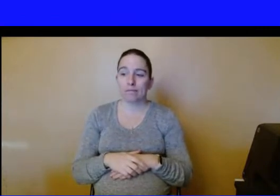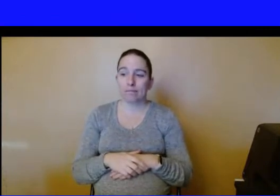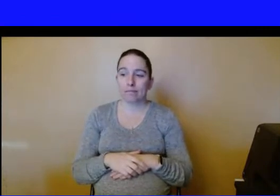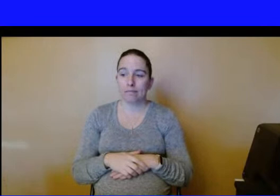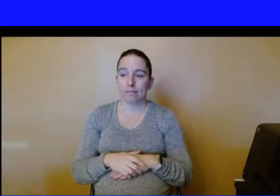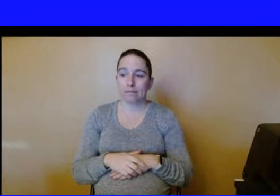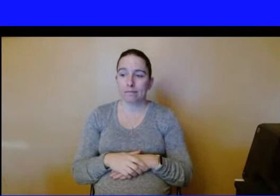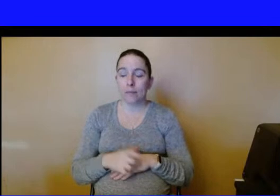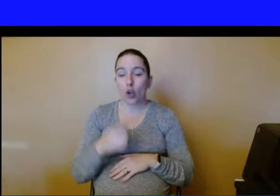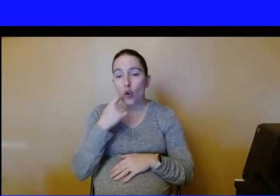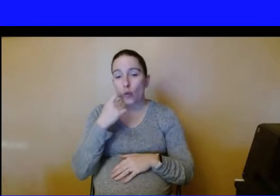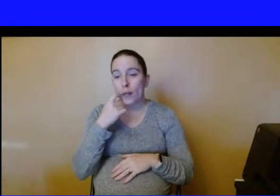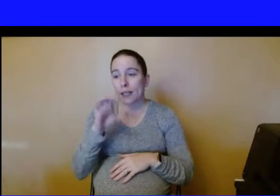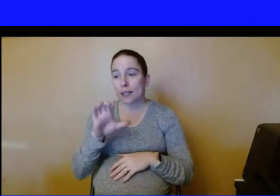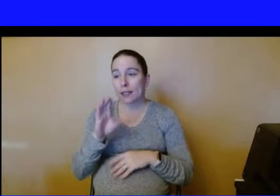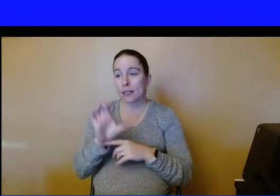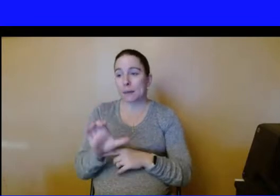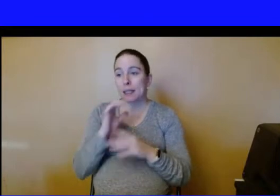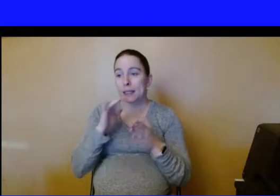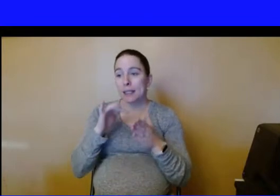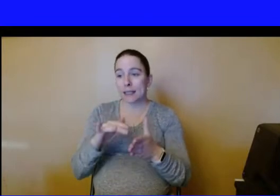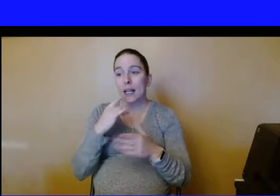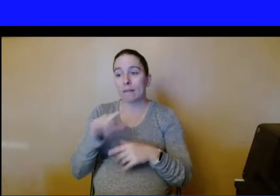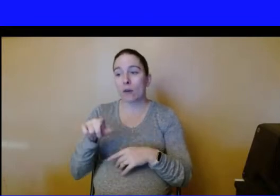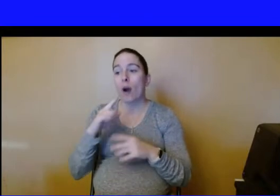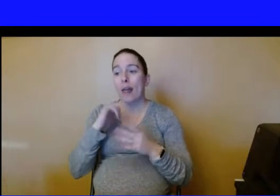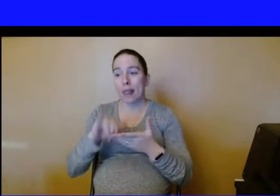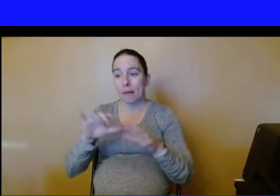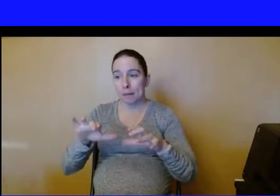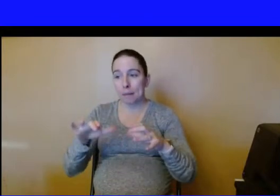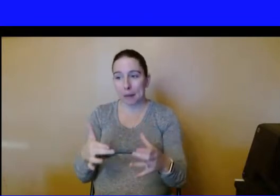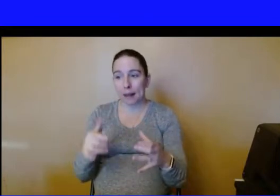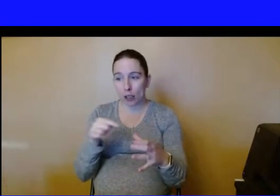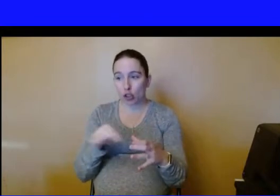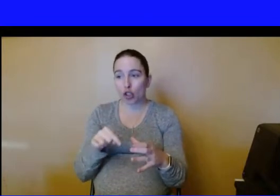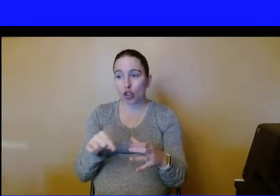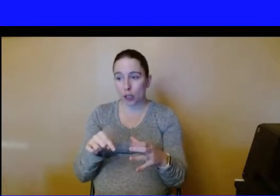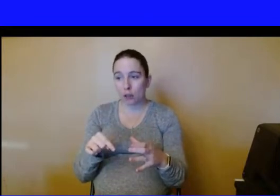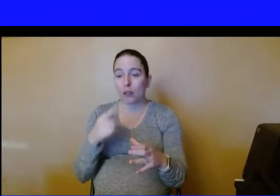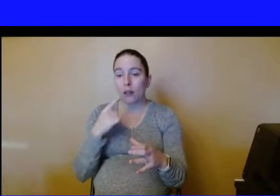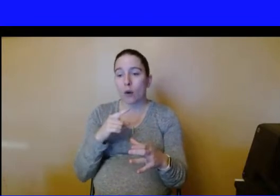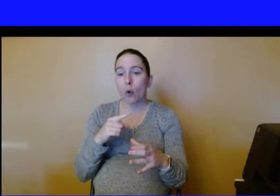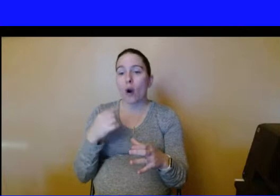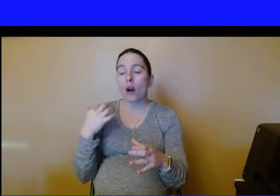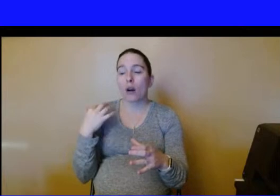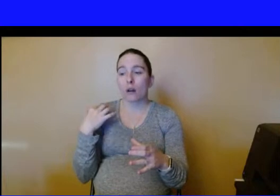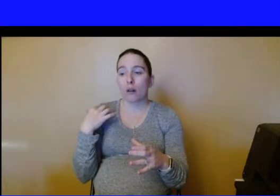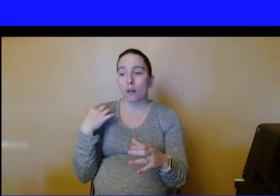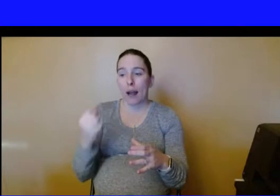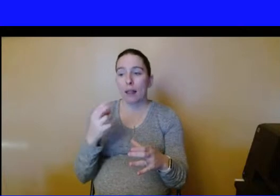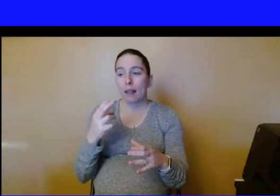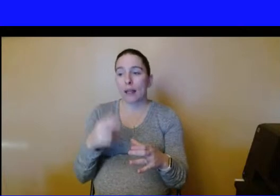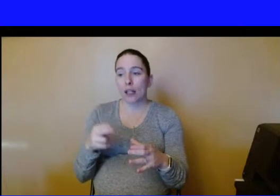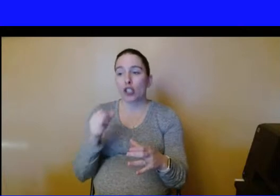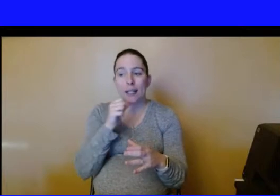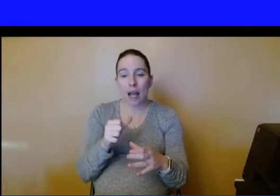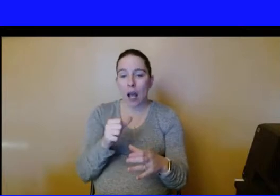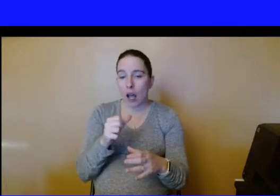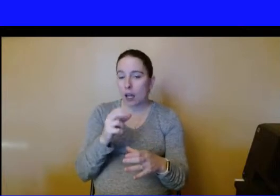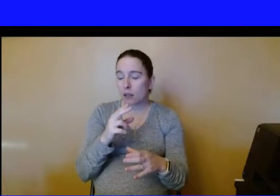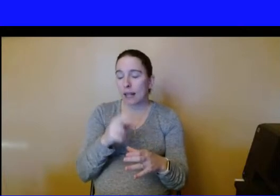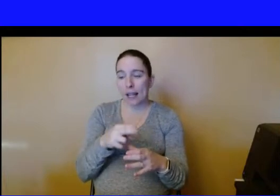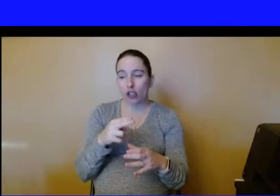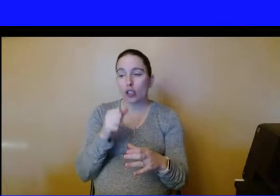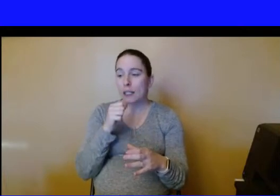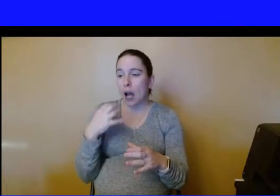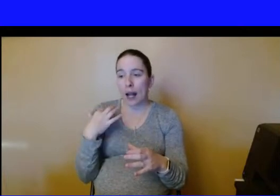applied to the current 5-year renewal request, this would represent $55 million in savings, or a return on investment